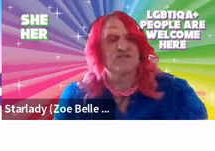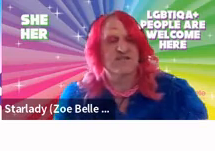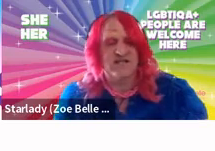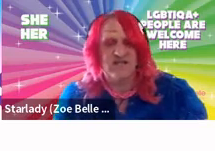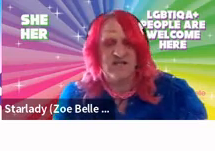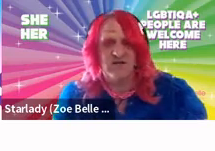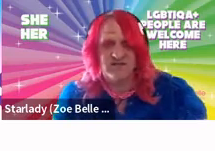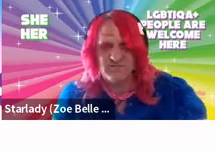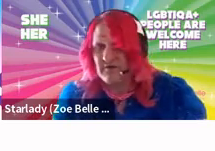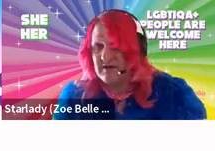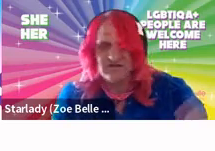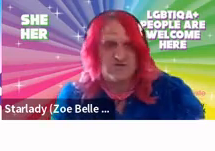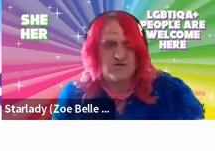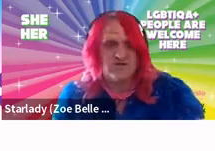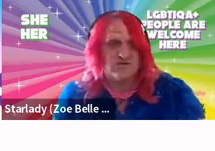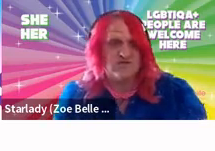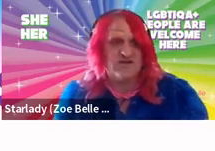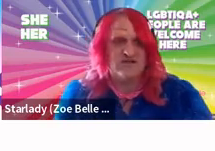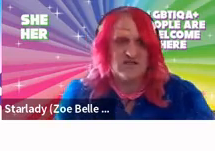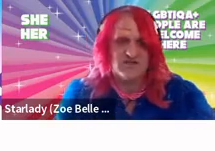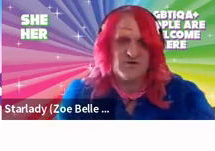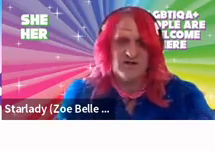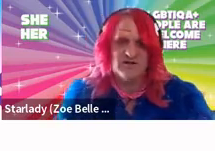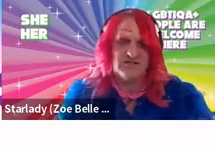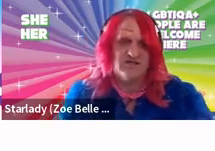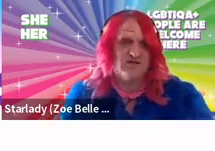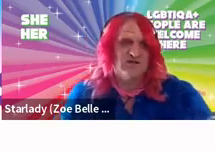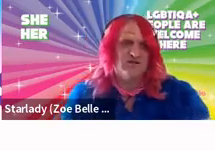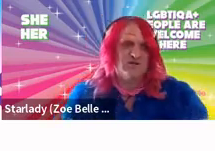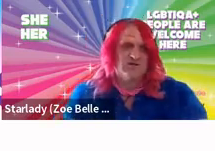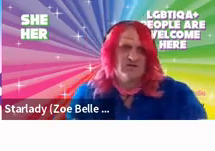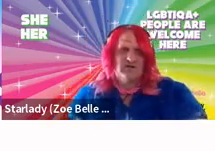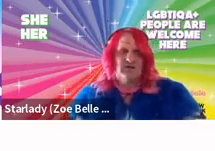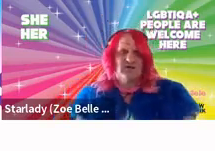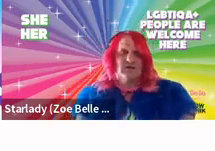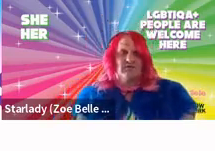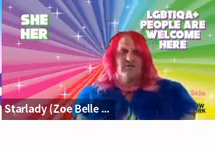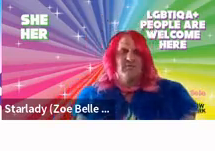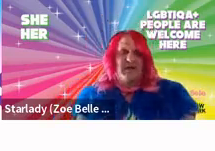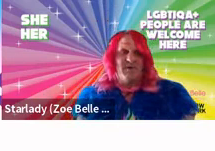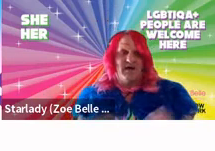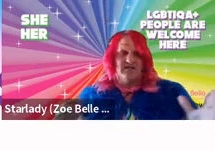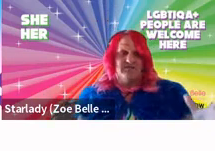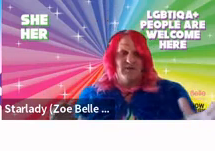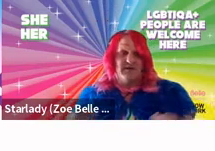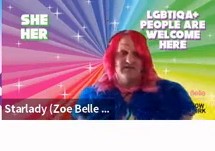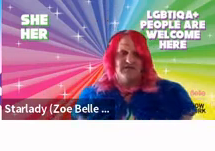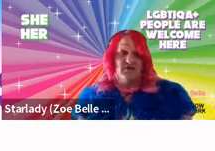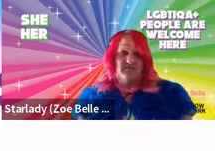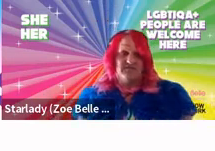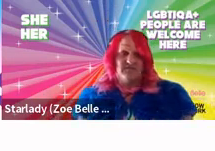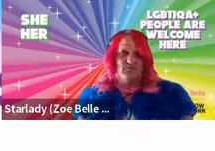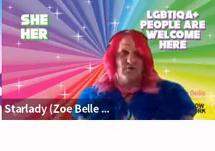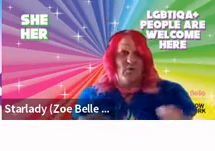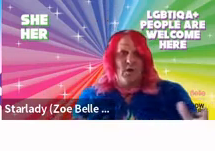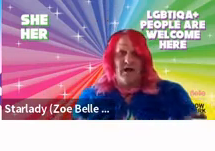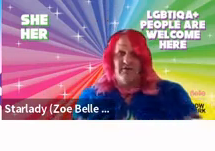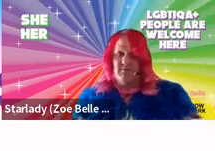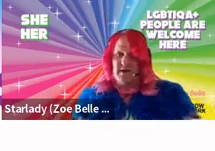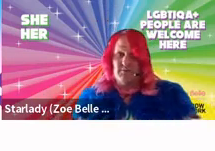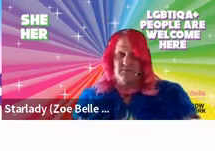gender diverse identity or experience or their sort of like sexuality. They might experience